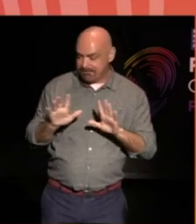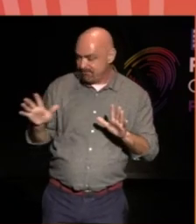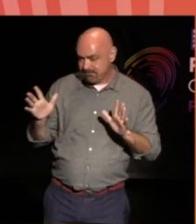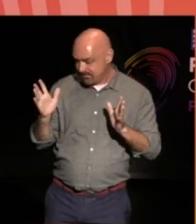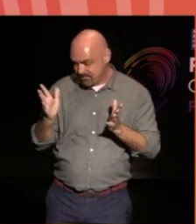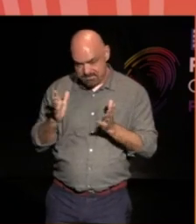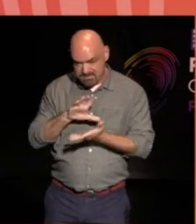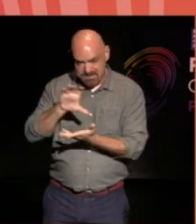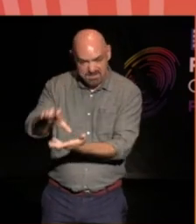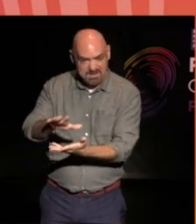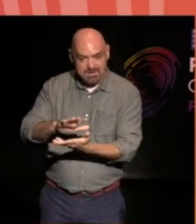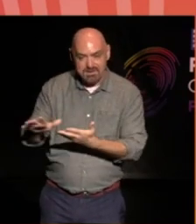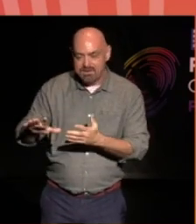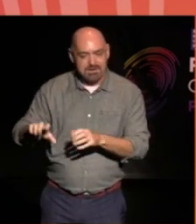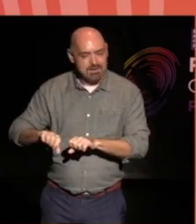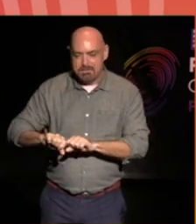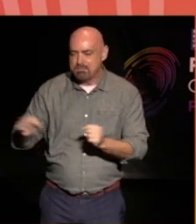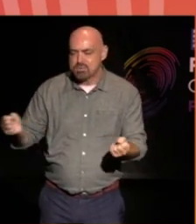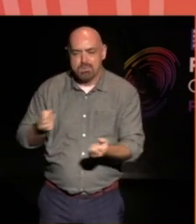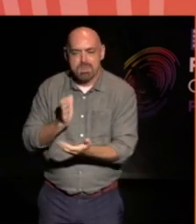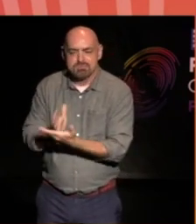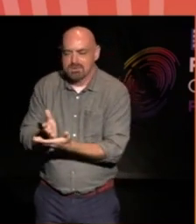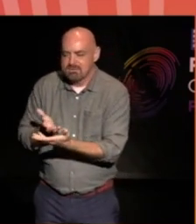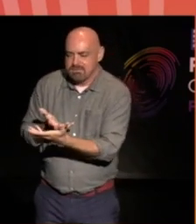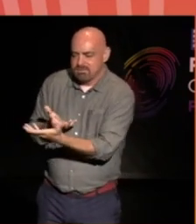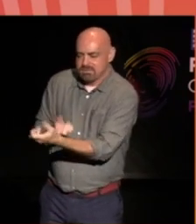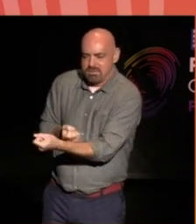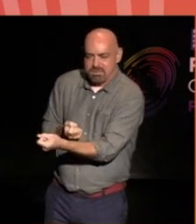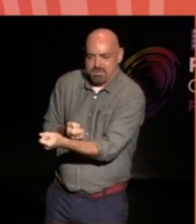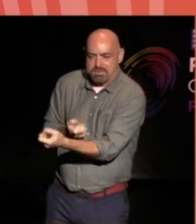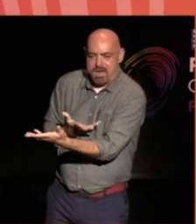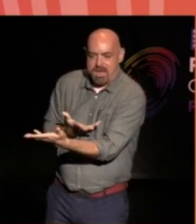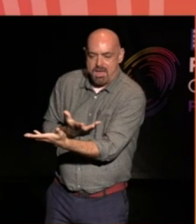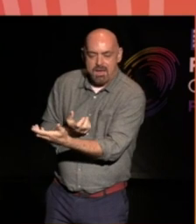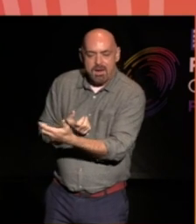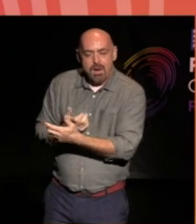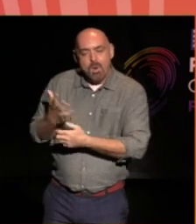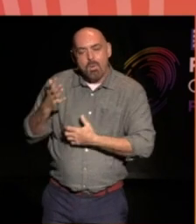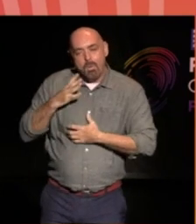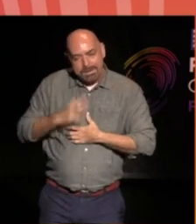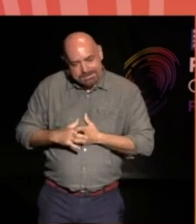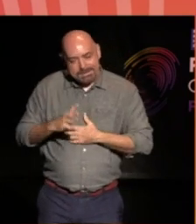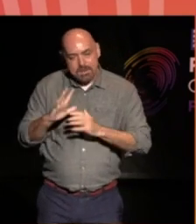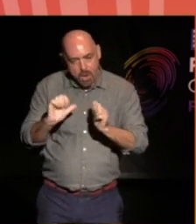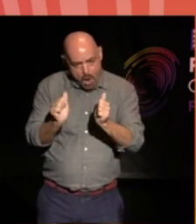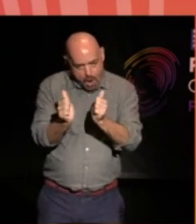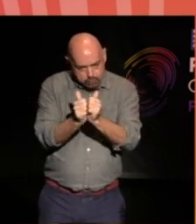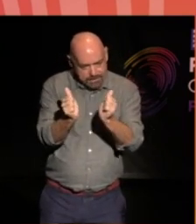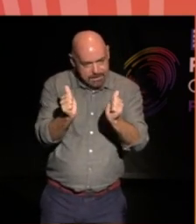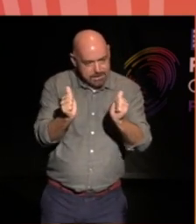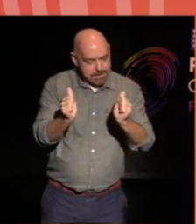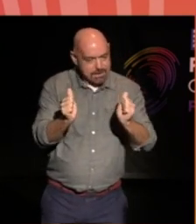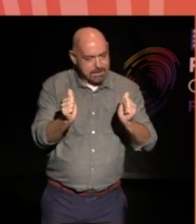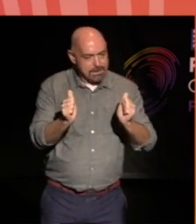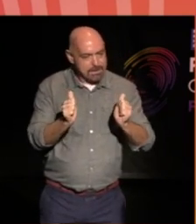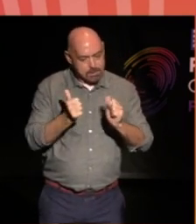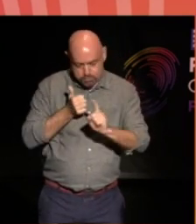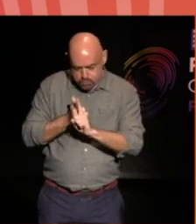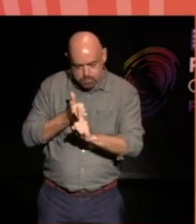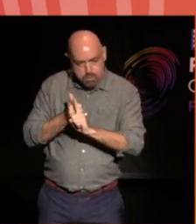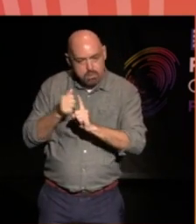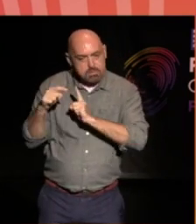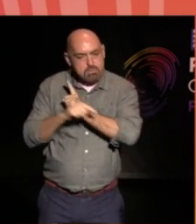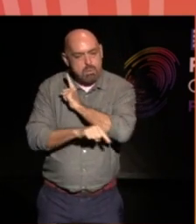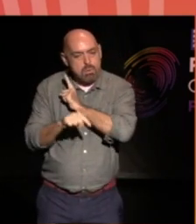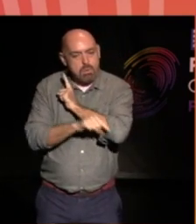of trust for the poorest countries that will make COP26 very difficult to deal with. So we've got to get an agreement on support for the poorest countries,